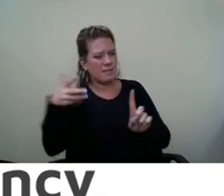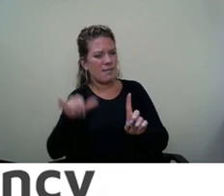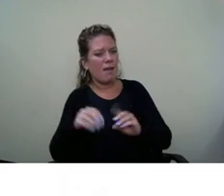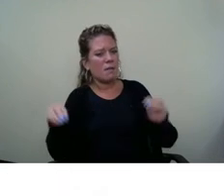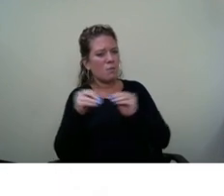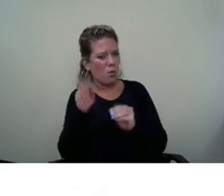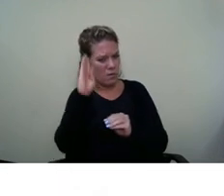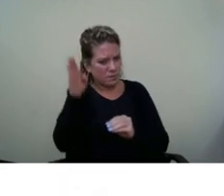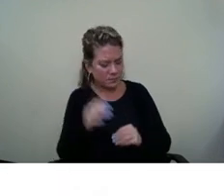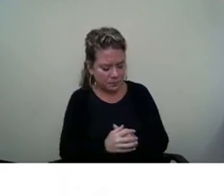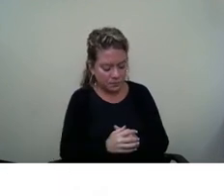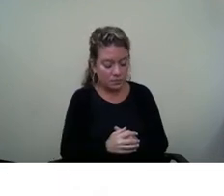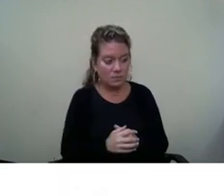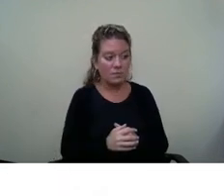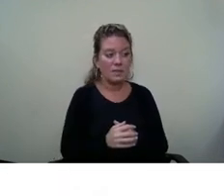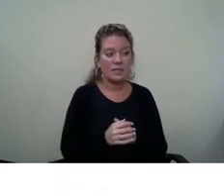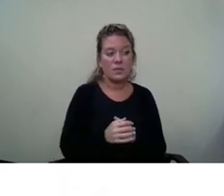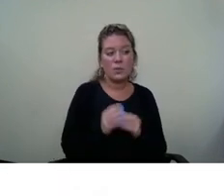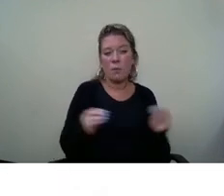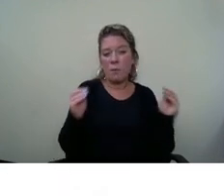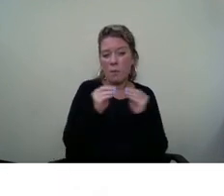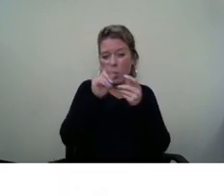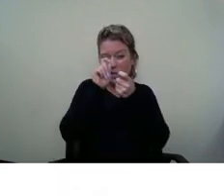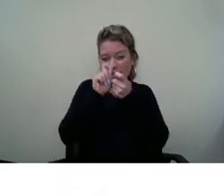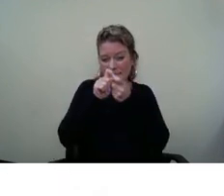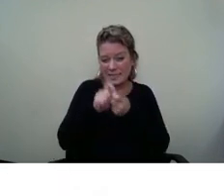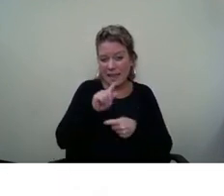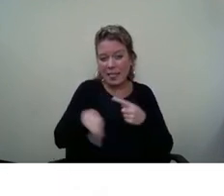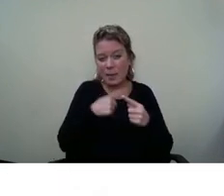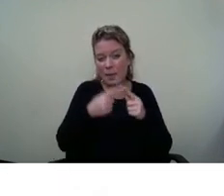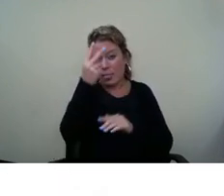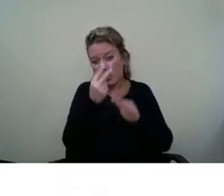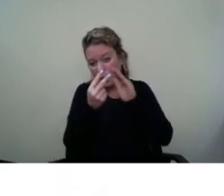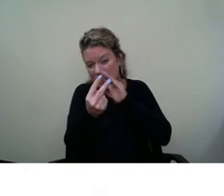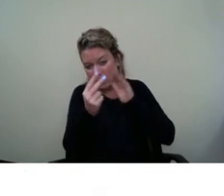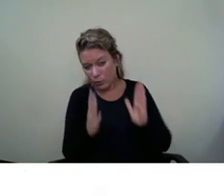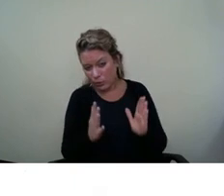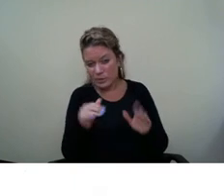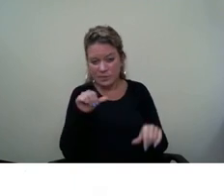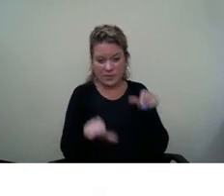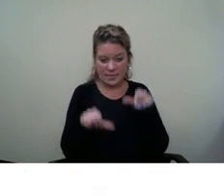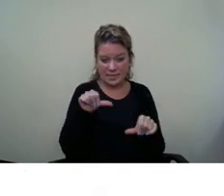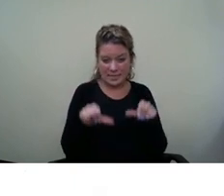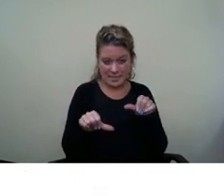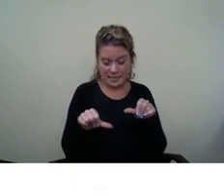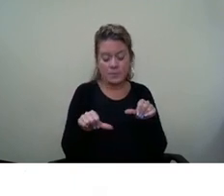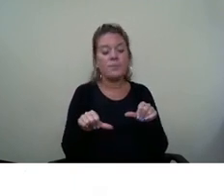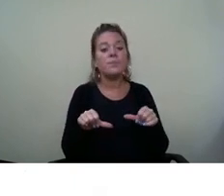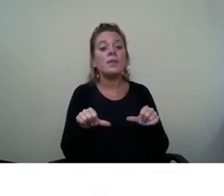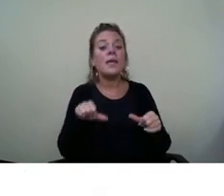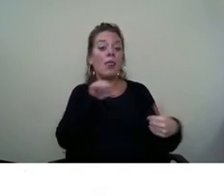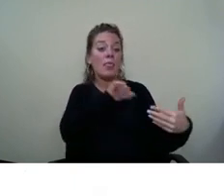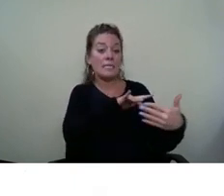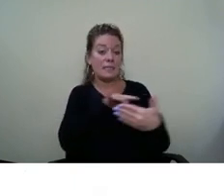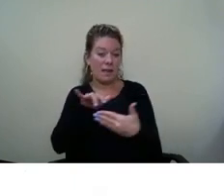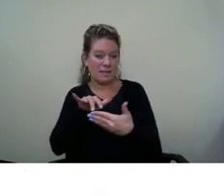So here's kind of a little bit more detail about the predictors of hesitancy. So the study that I cite at the bottom of